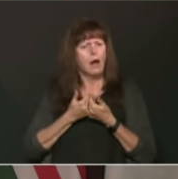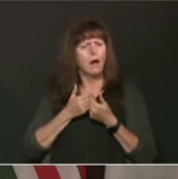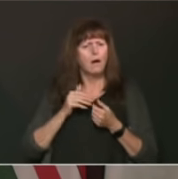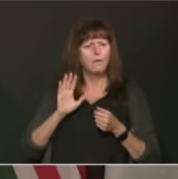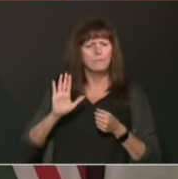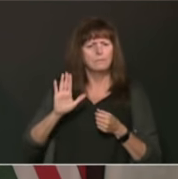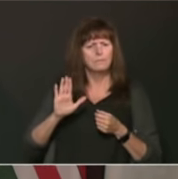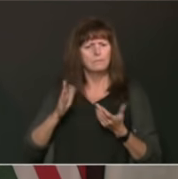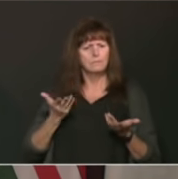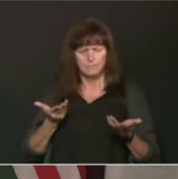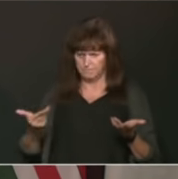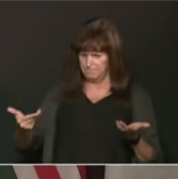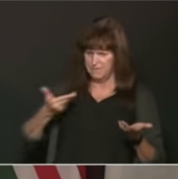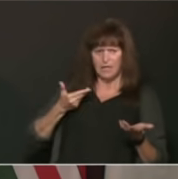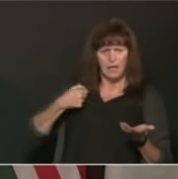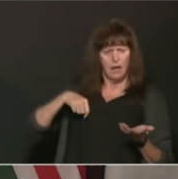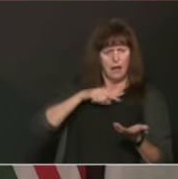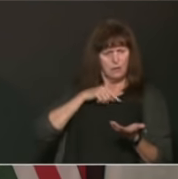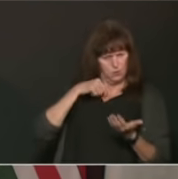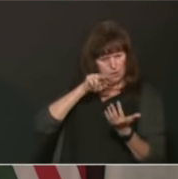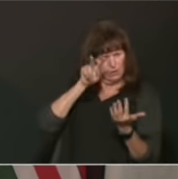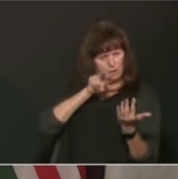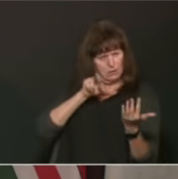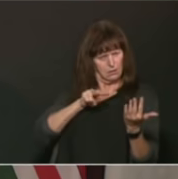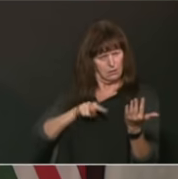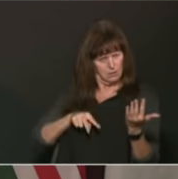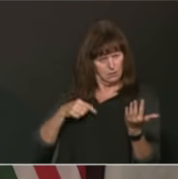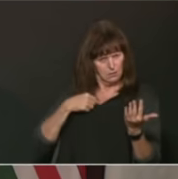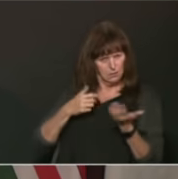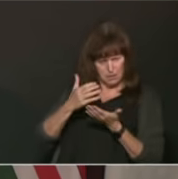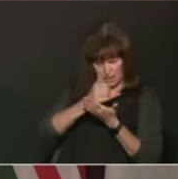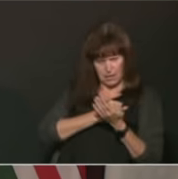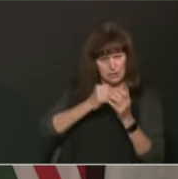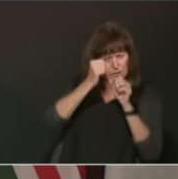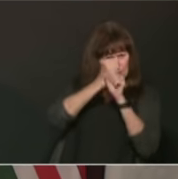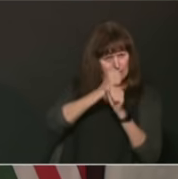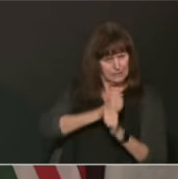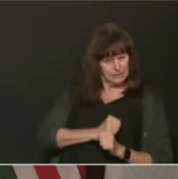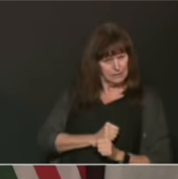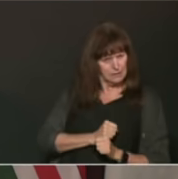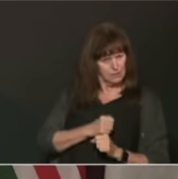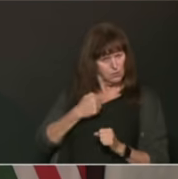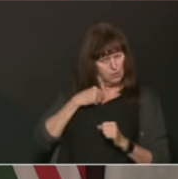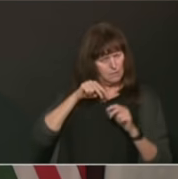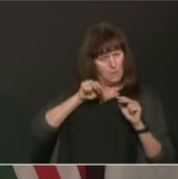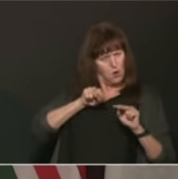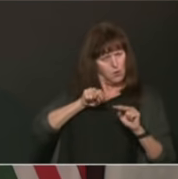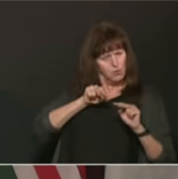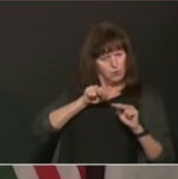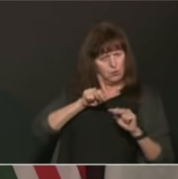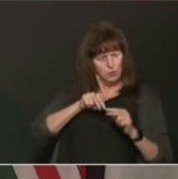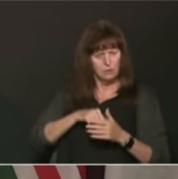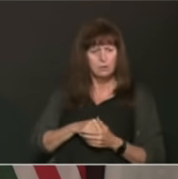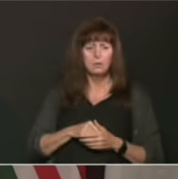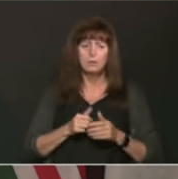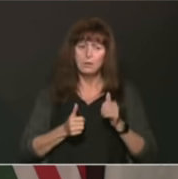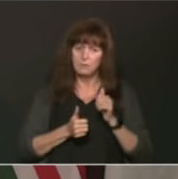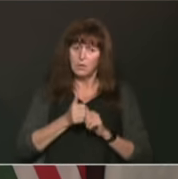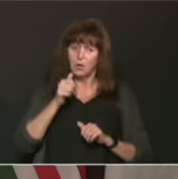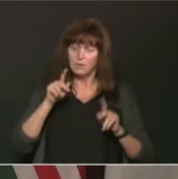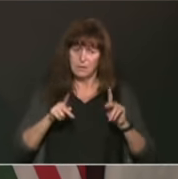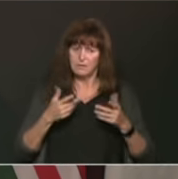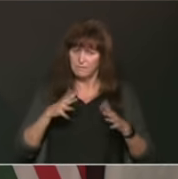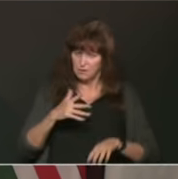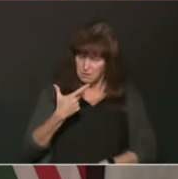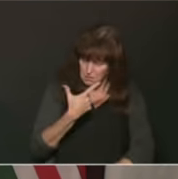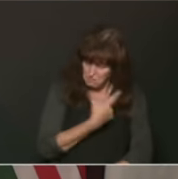an increase given that the vast majority of our population who's eligible has been immunized, and given that we have very good infection prevention